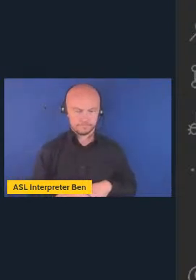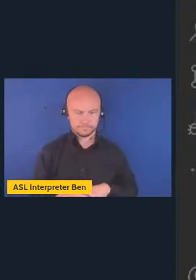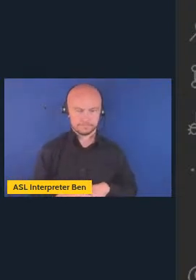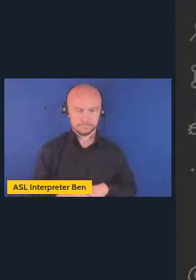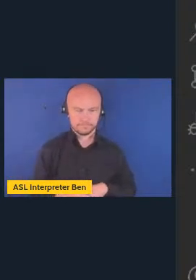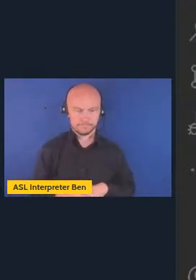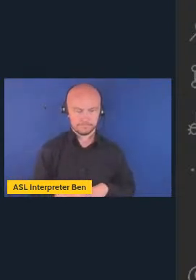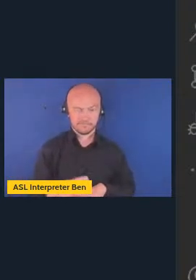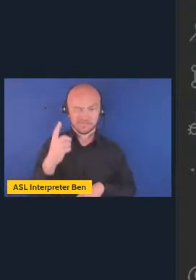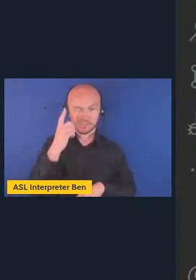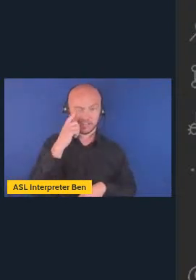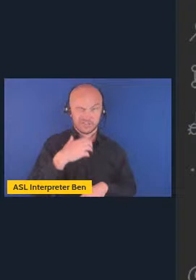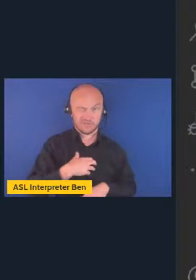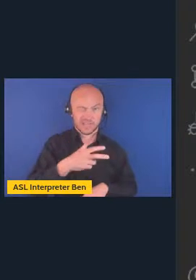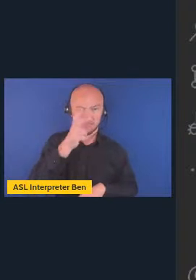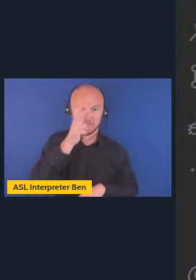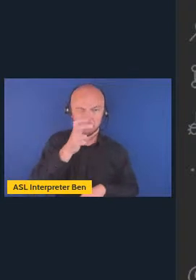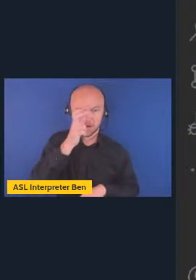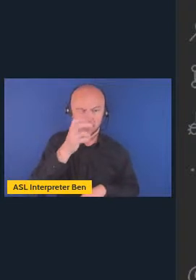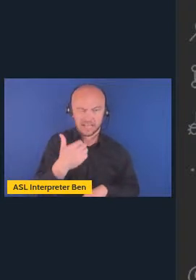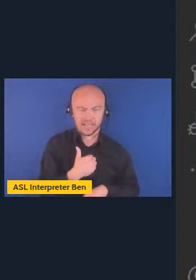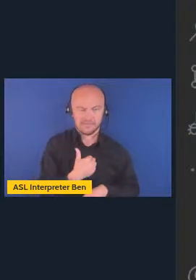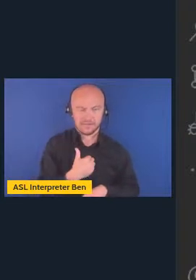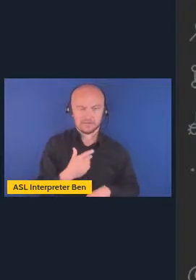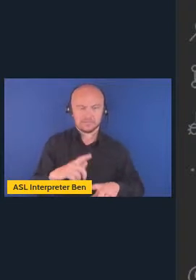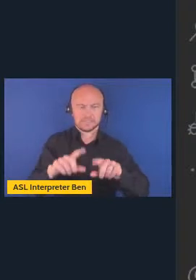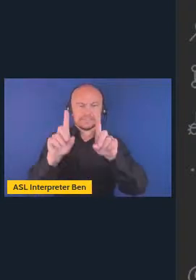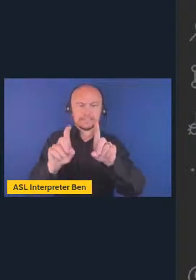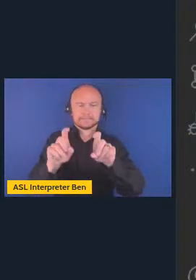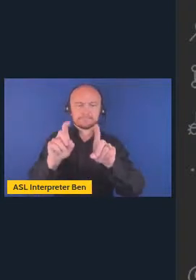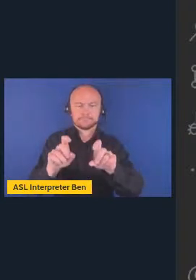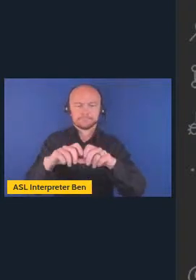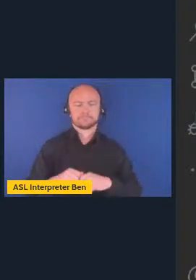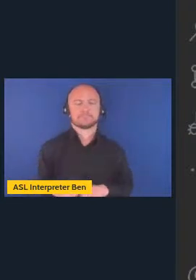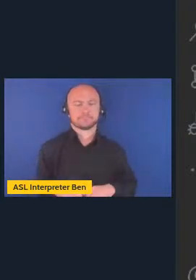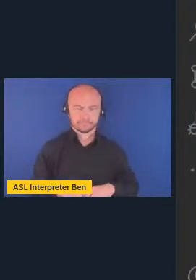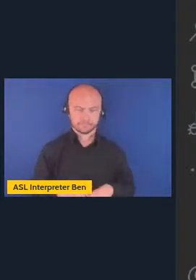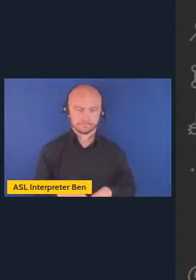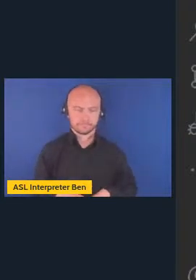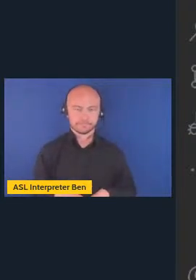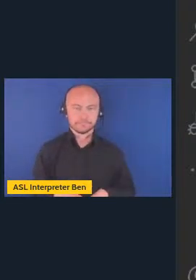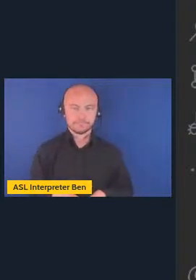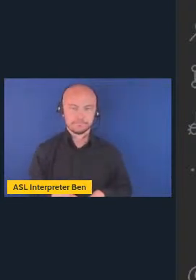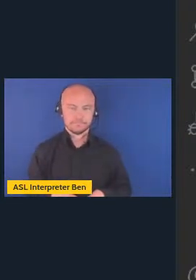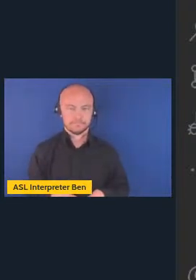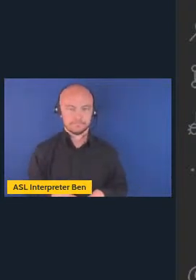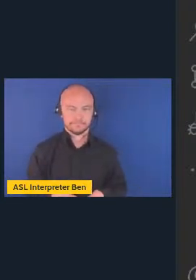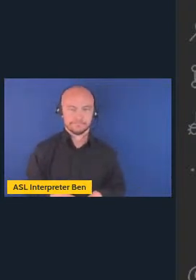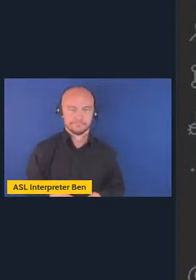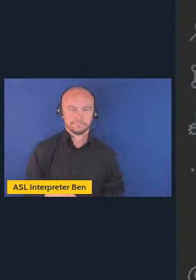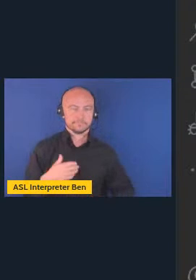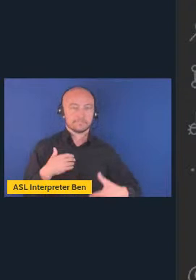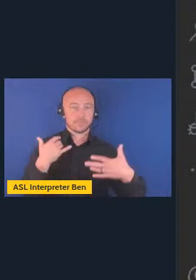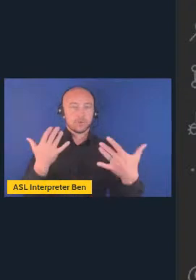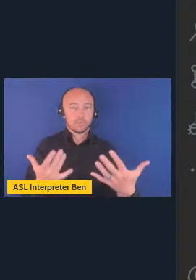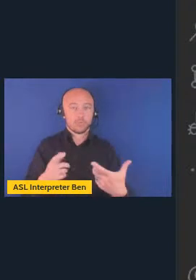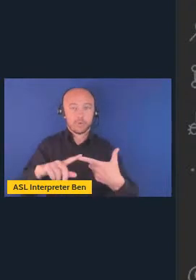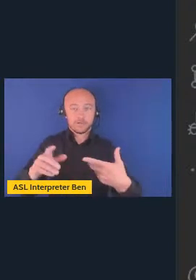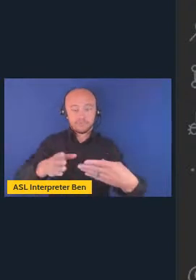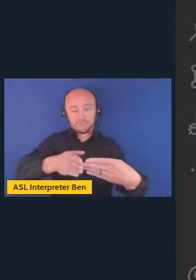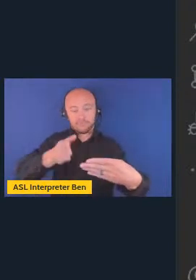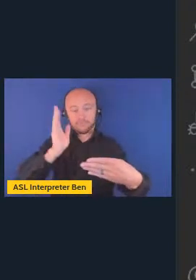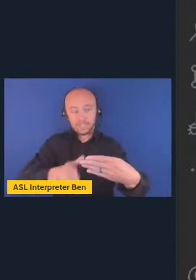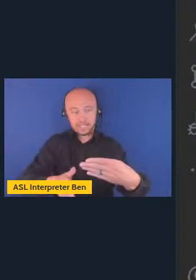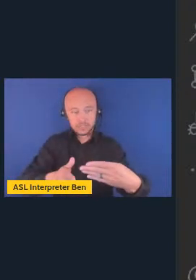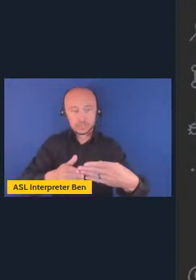And I think I have a bug here that I want to test. So I'm going to wait until this finishes, and I'm going to go back